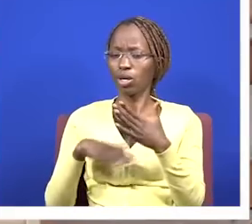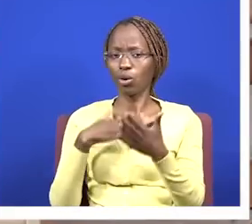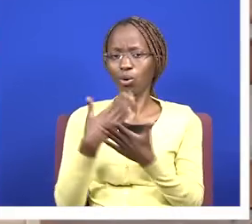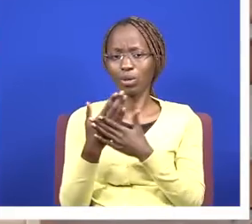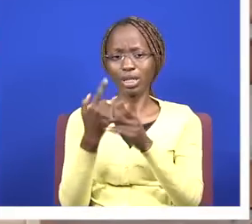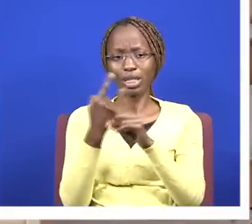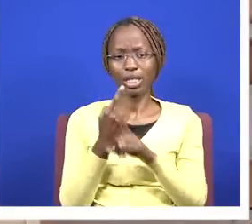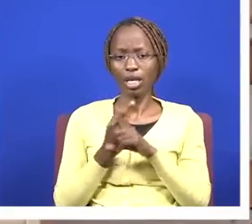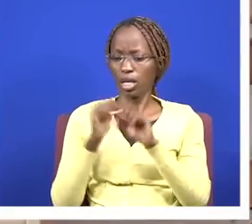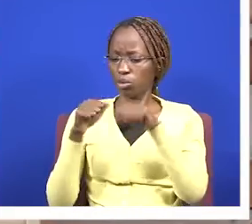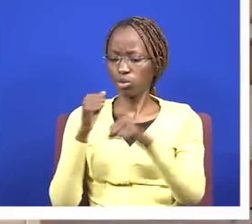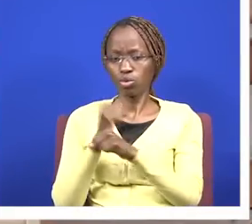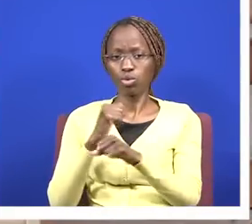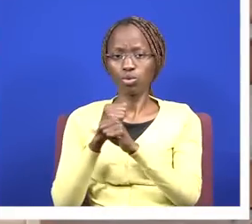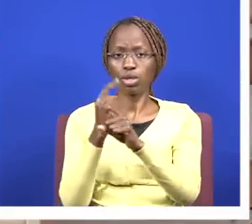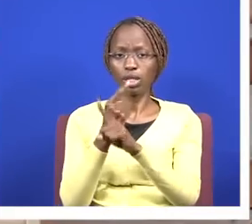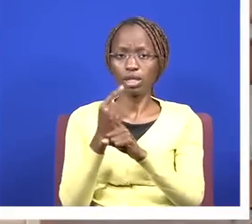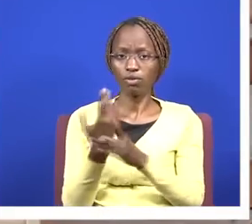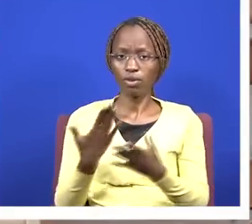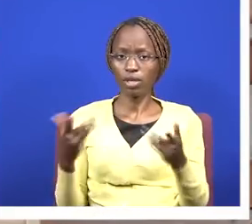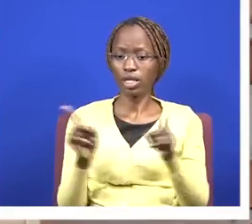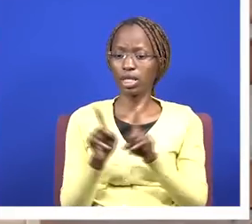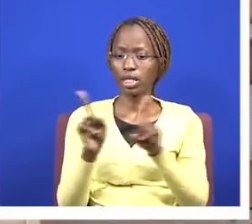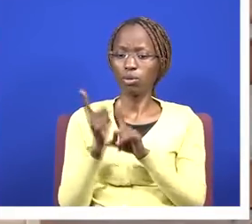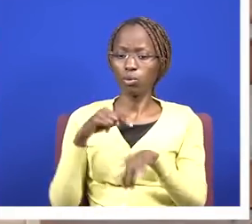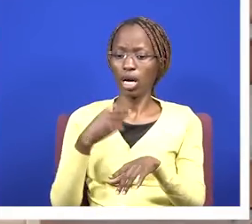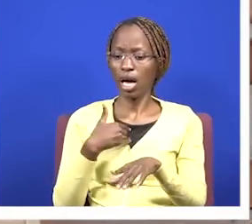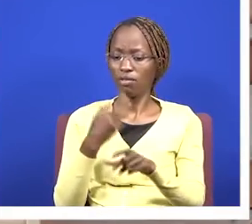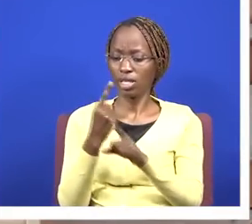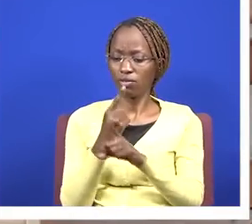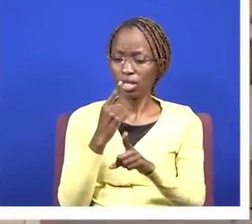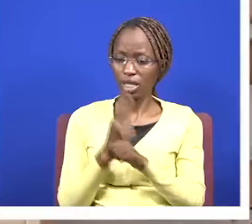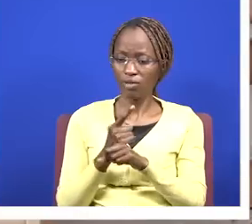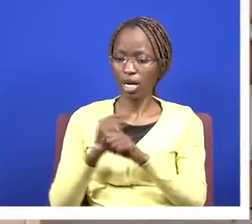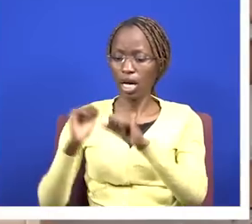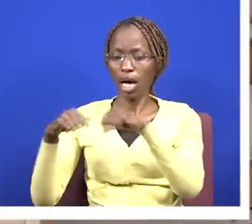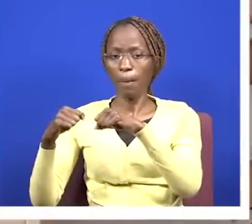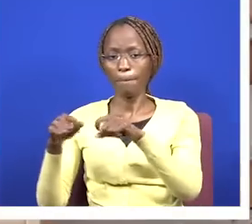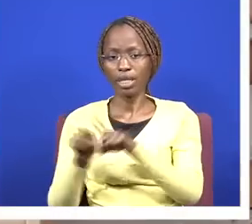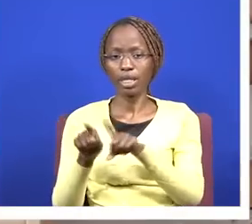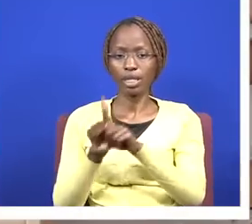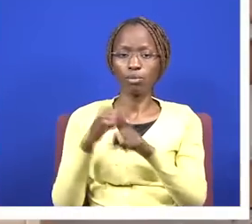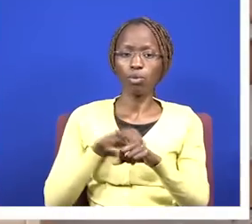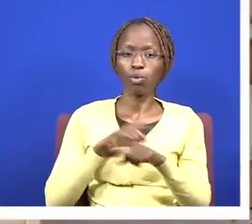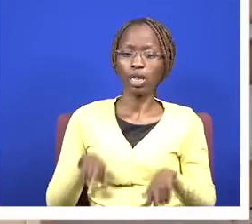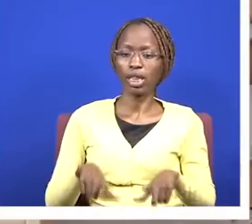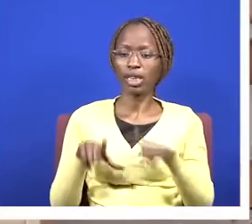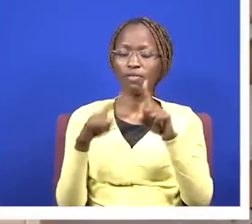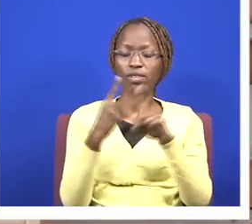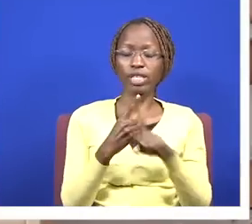We can do different things. We have different abilities. We even live in different